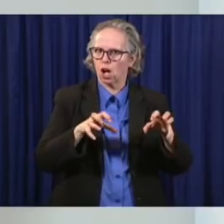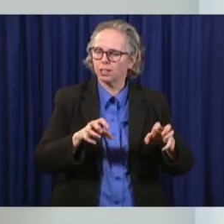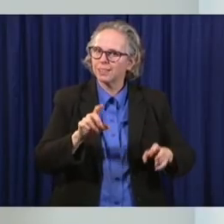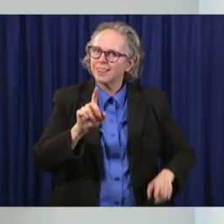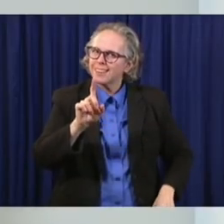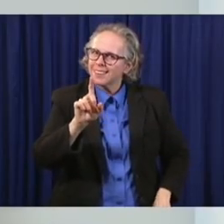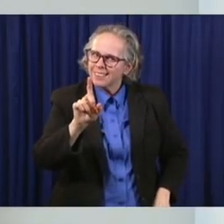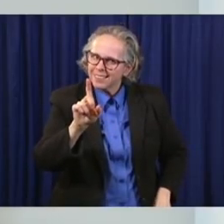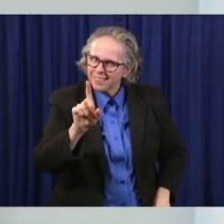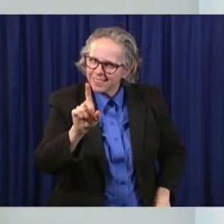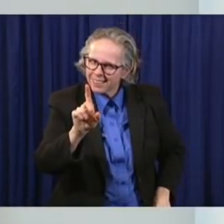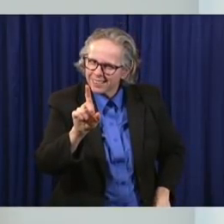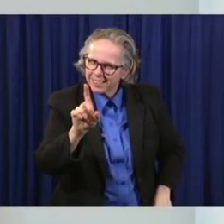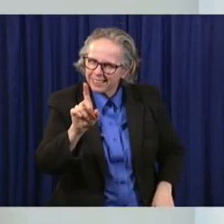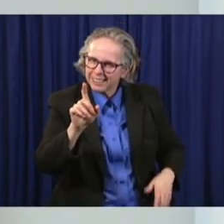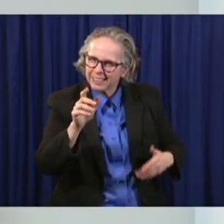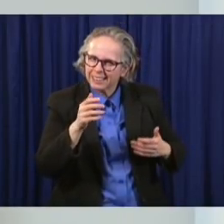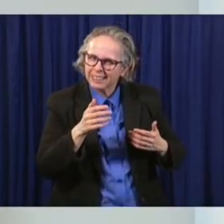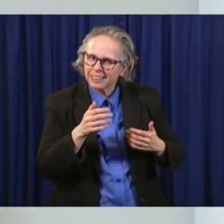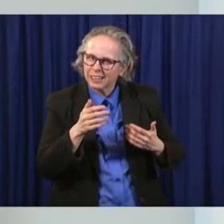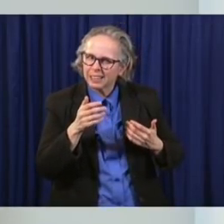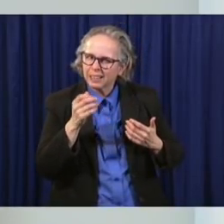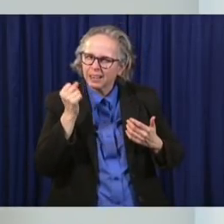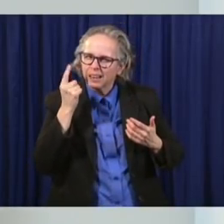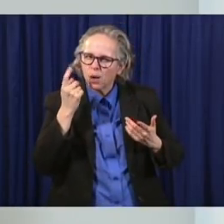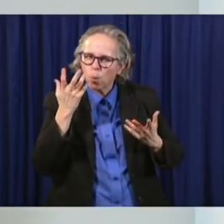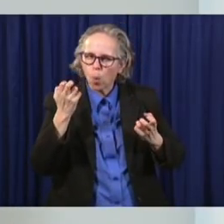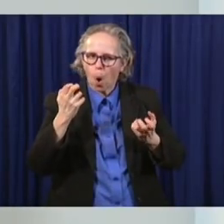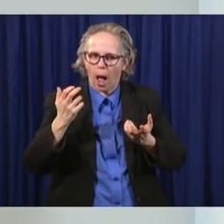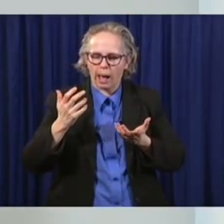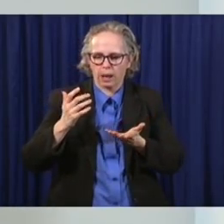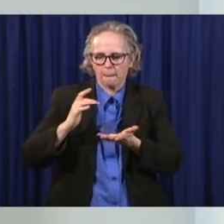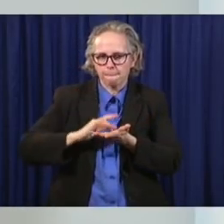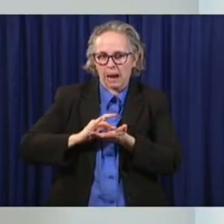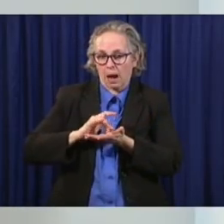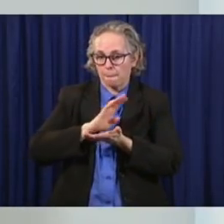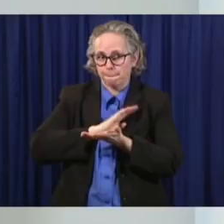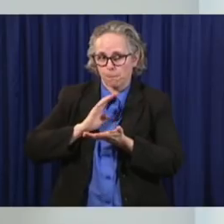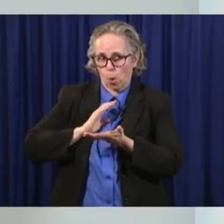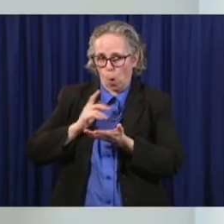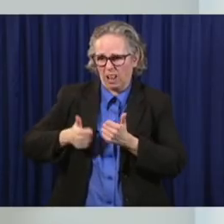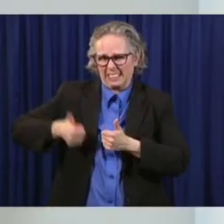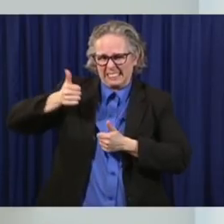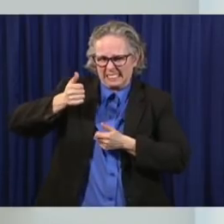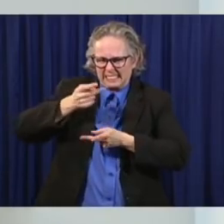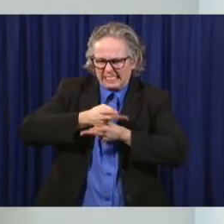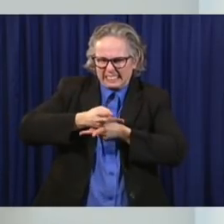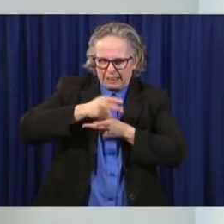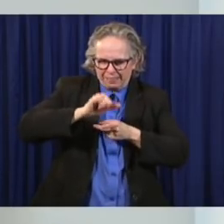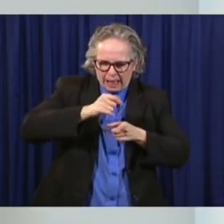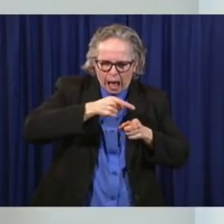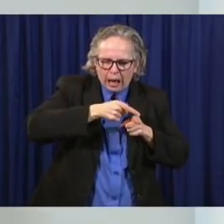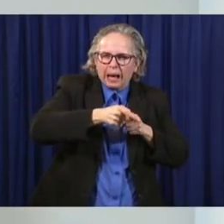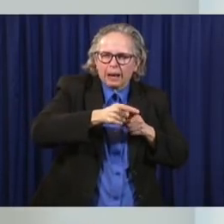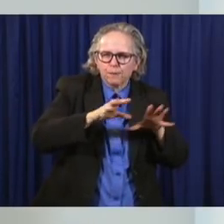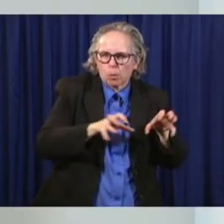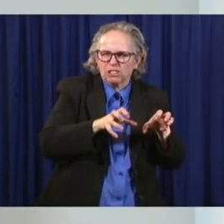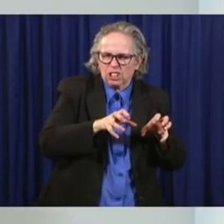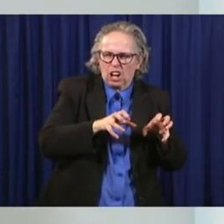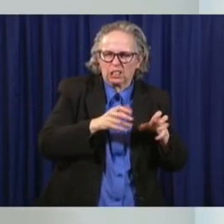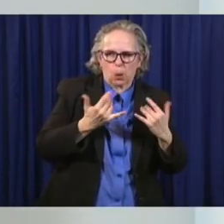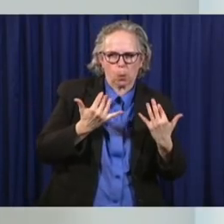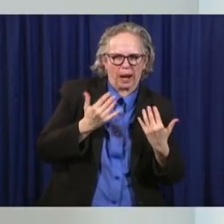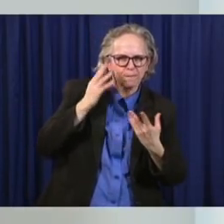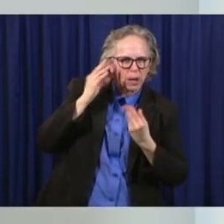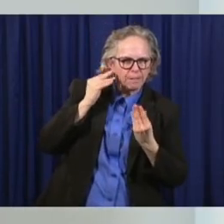which regulates that particular industry. The good news in working with the cosmetology